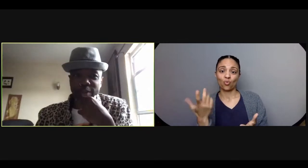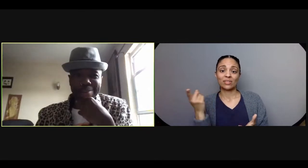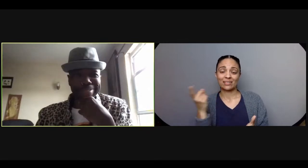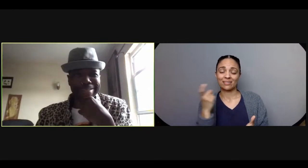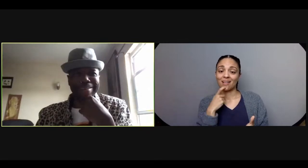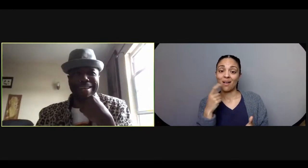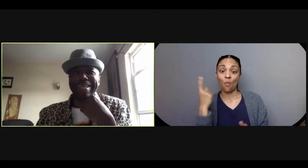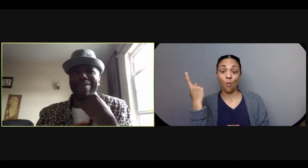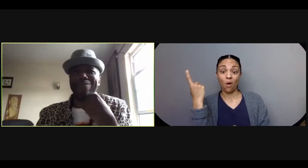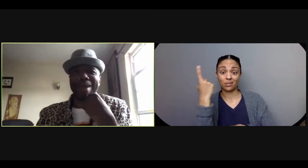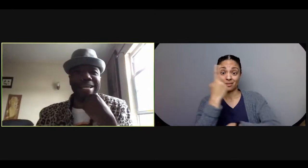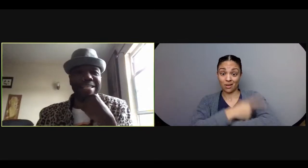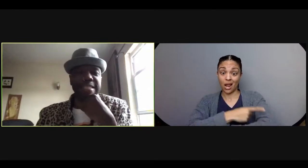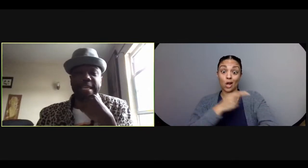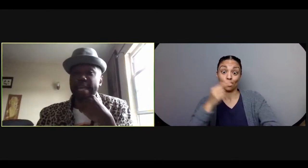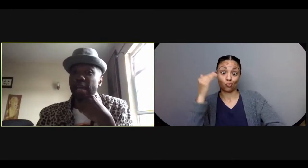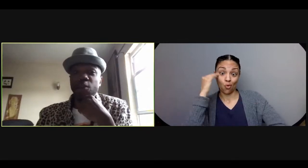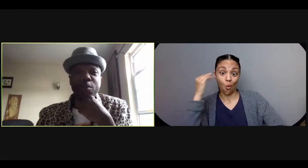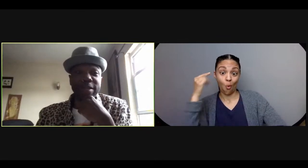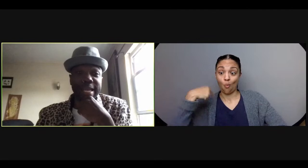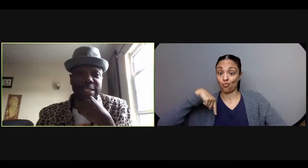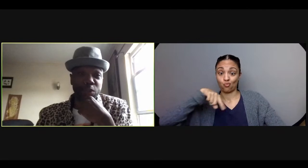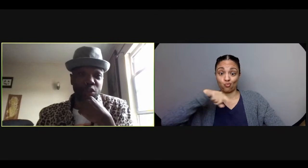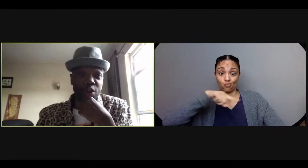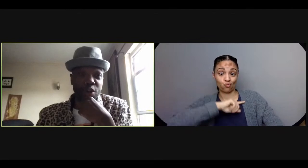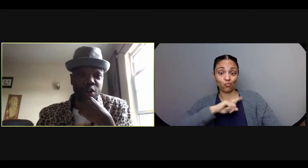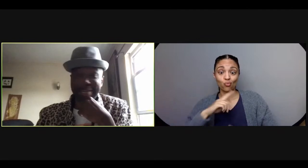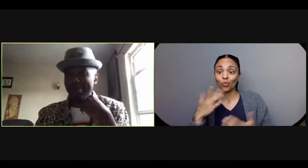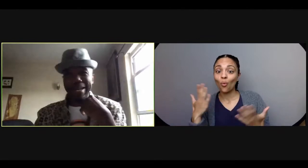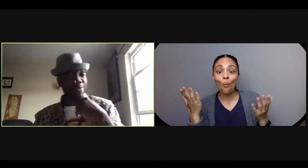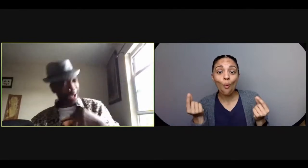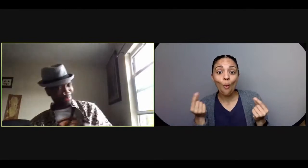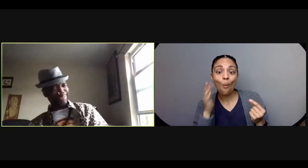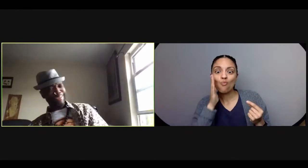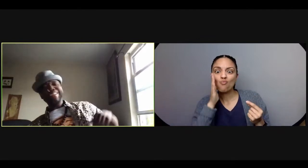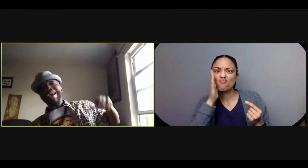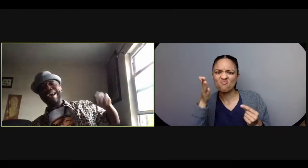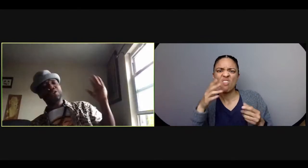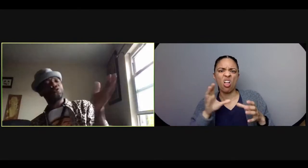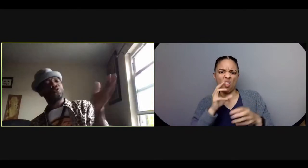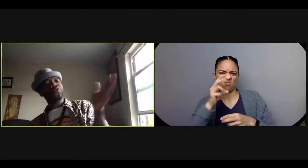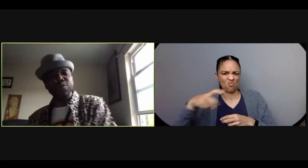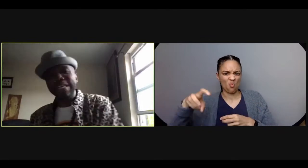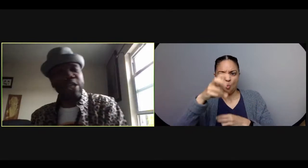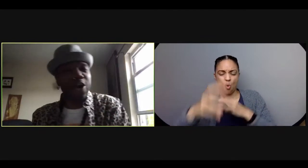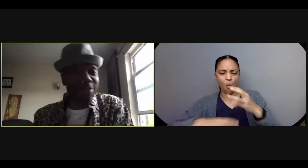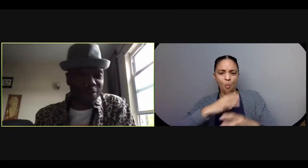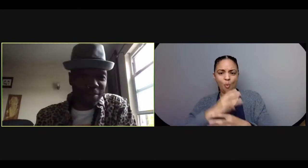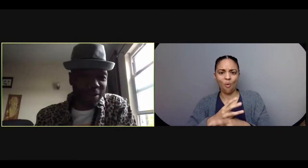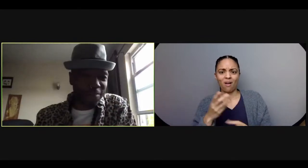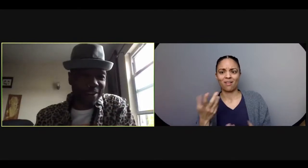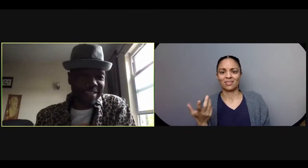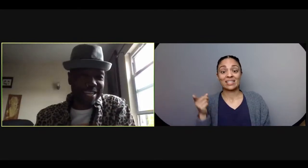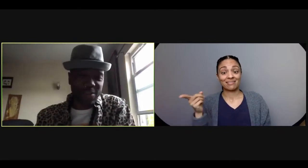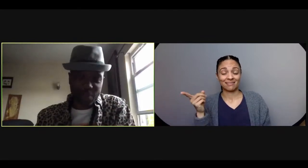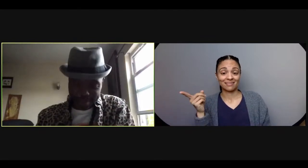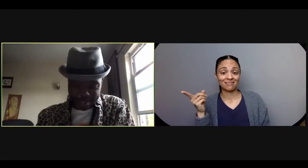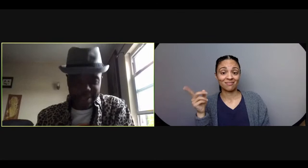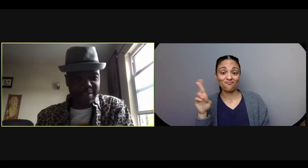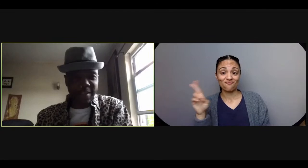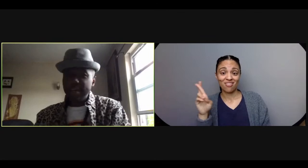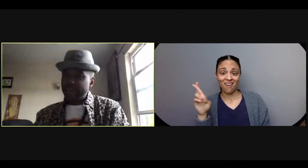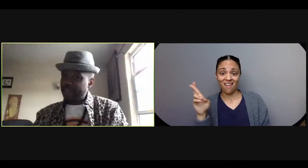I'm sitting there like, yeah, right. And he's like, yeah, and I won't be dancing with y'all on stage. We were like, what? That's crazy. Rennie's always going to be up here dancing with us. And